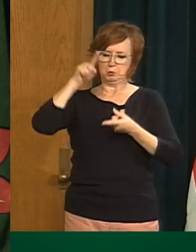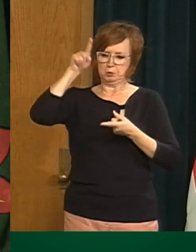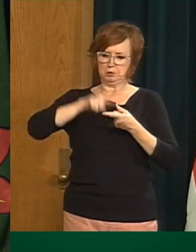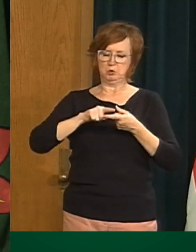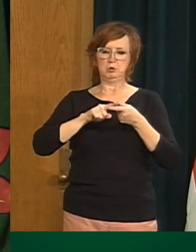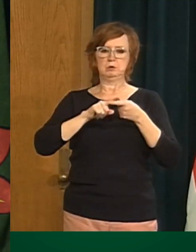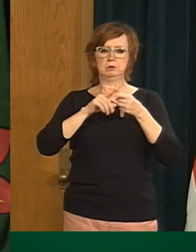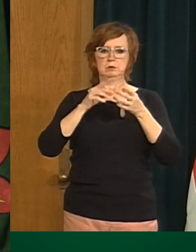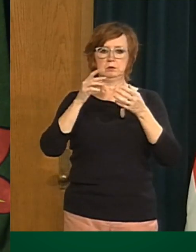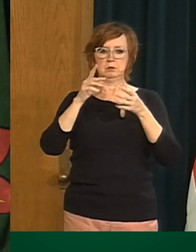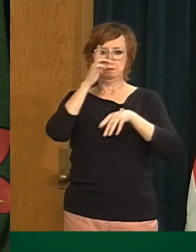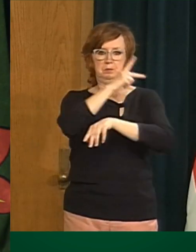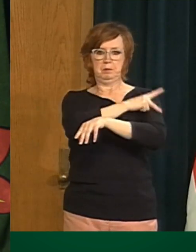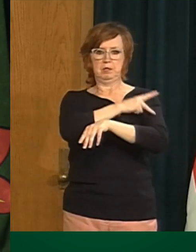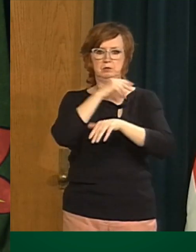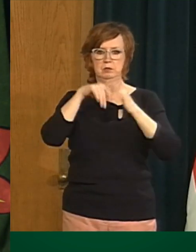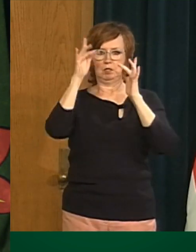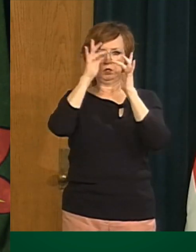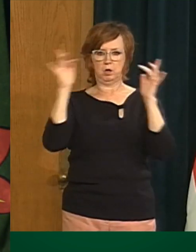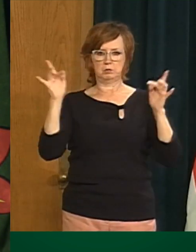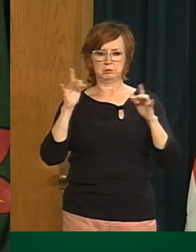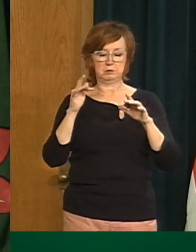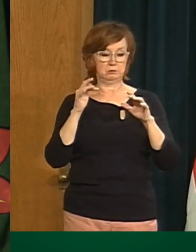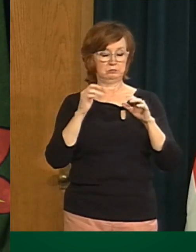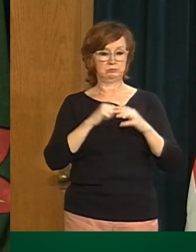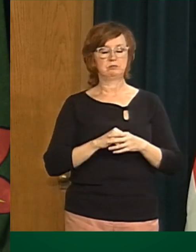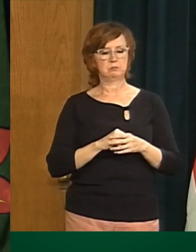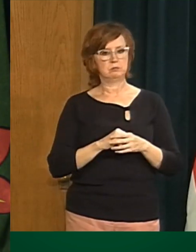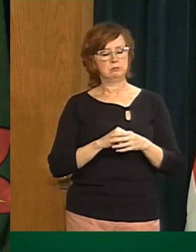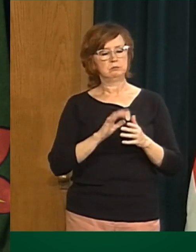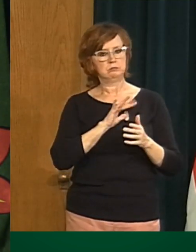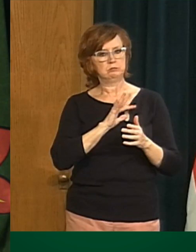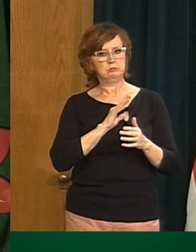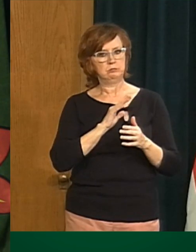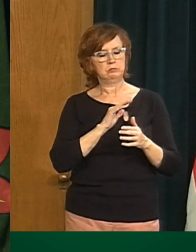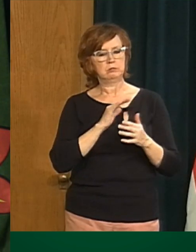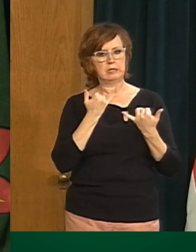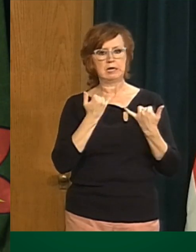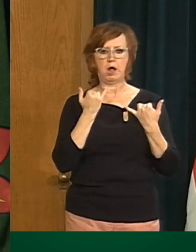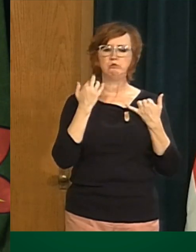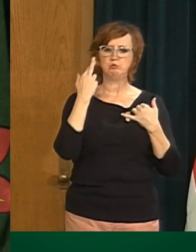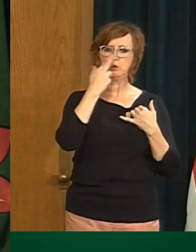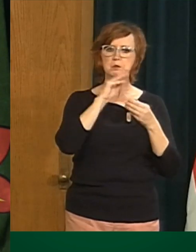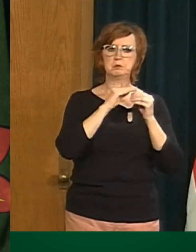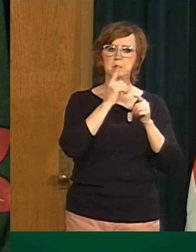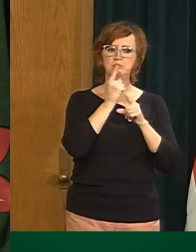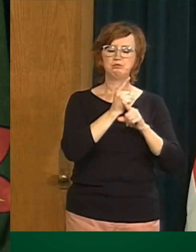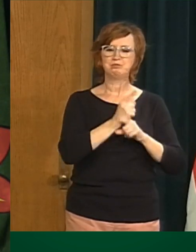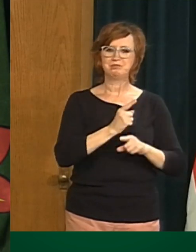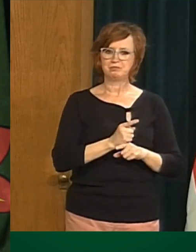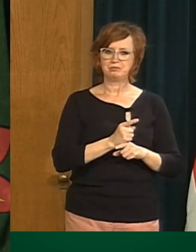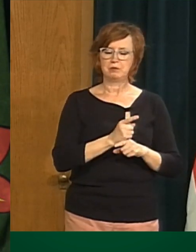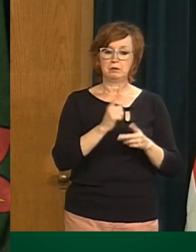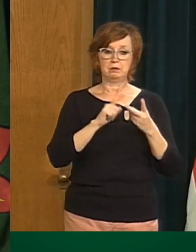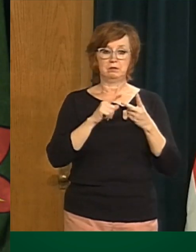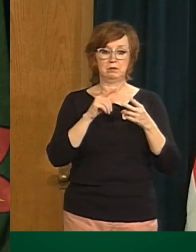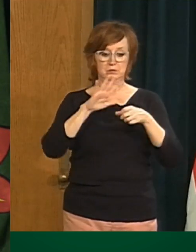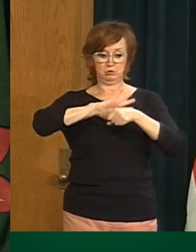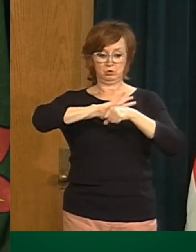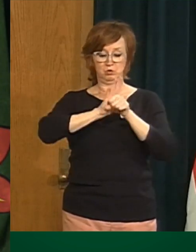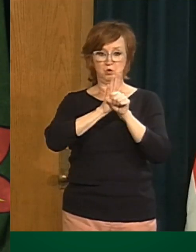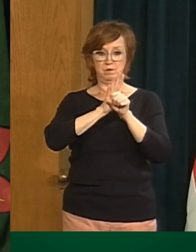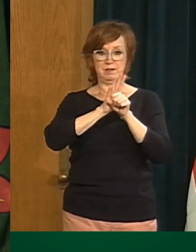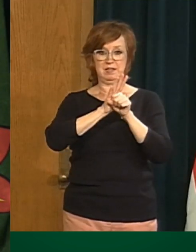We won't eradicate COVID-19 in Saskatchewan ultimately until we have a vaccine, when it would most certainly become very,